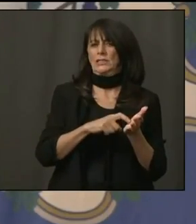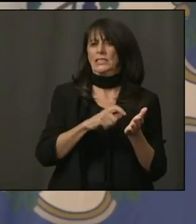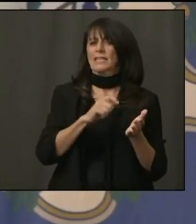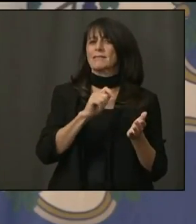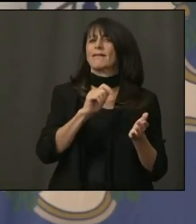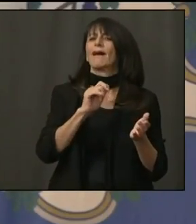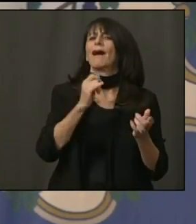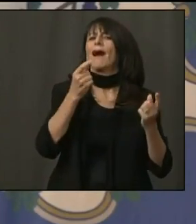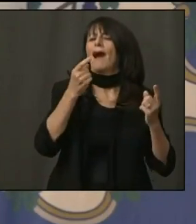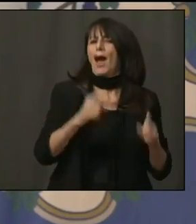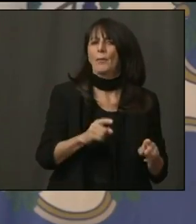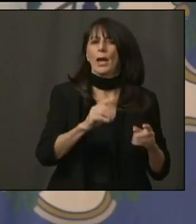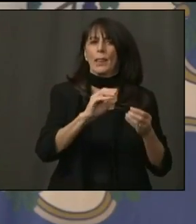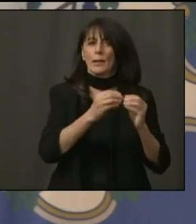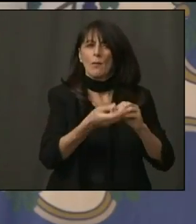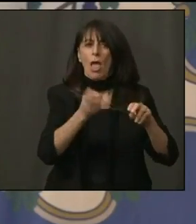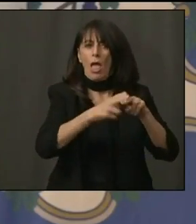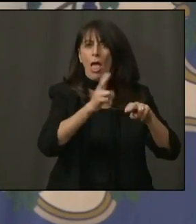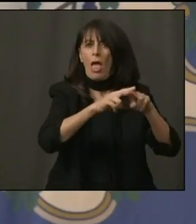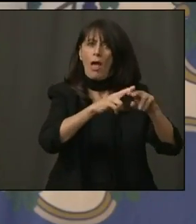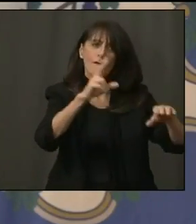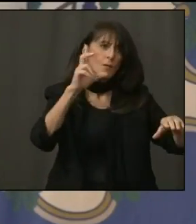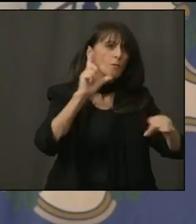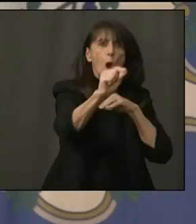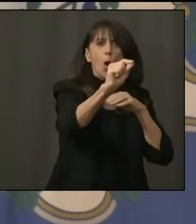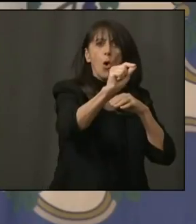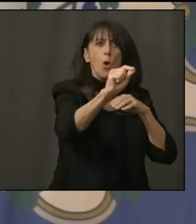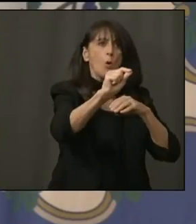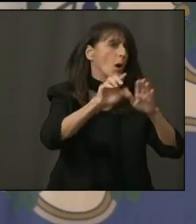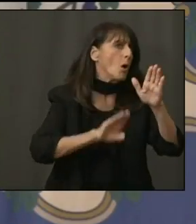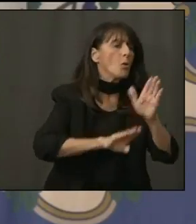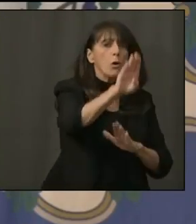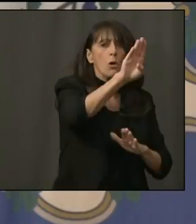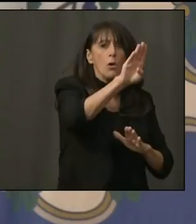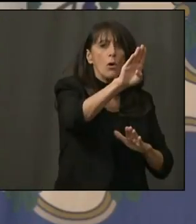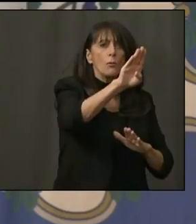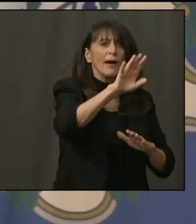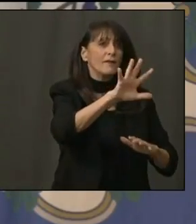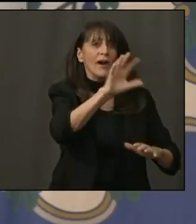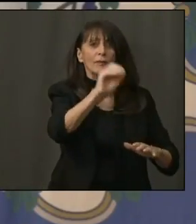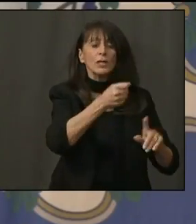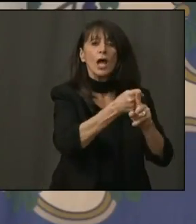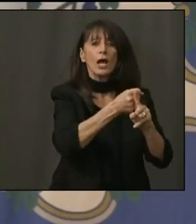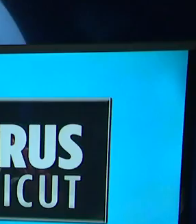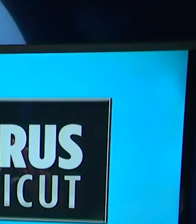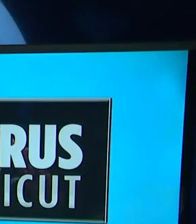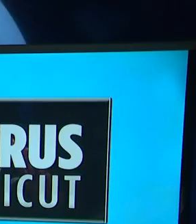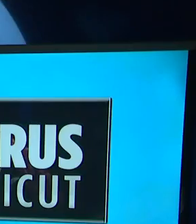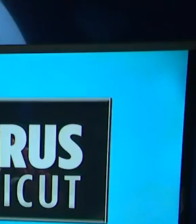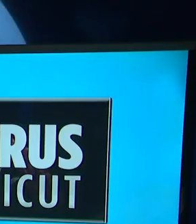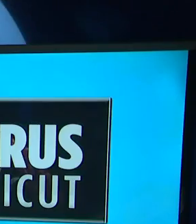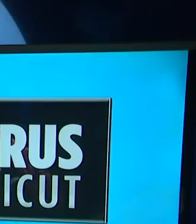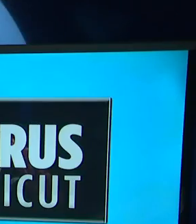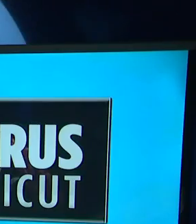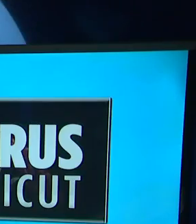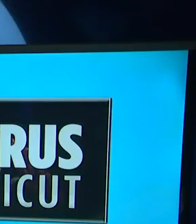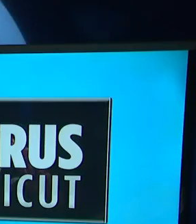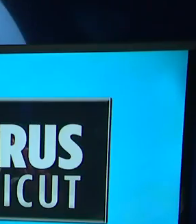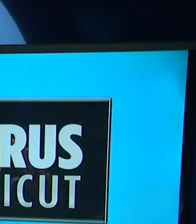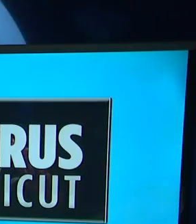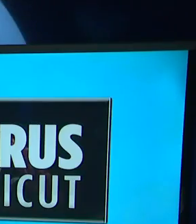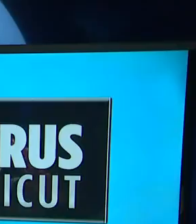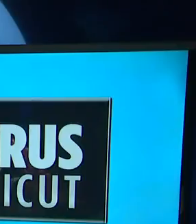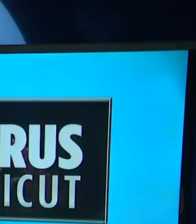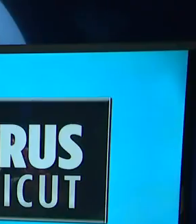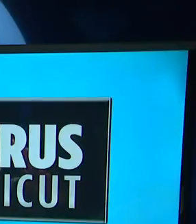to 4 or 5%, you know, you got to reconsider what's going on if that happens quickly. Now, if you were watching